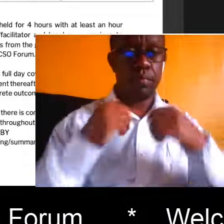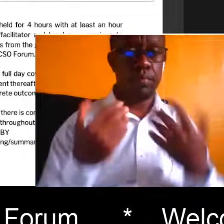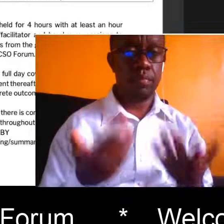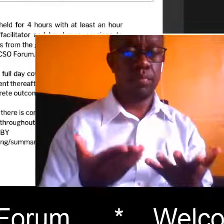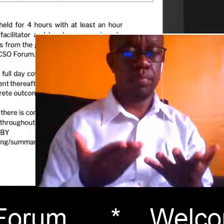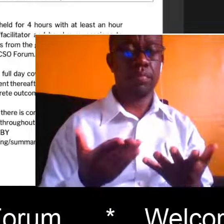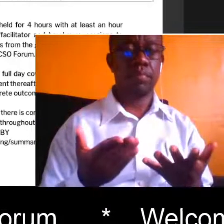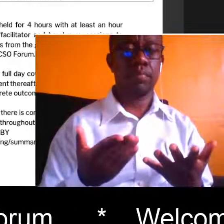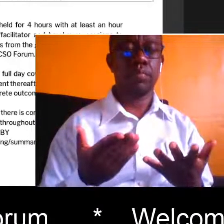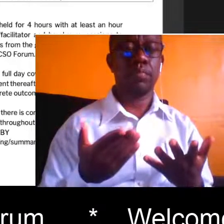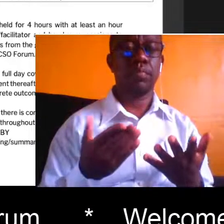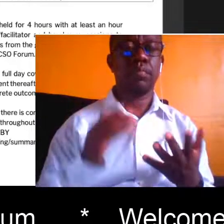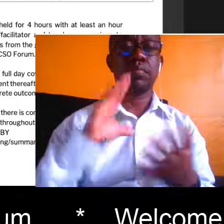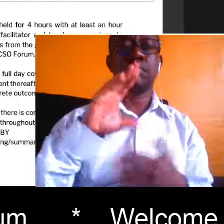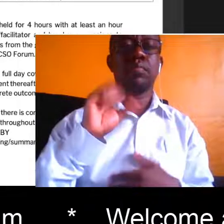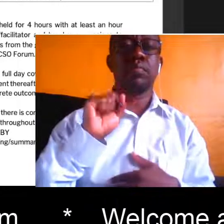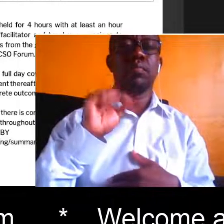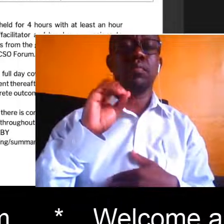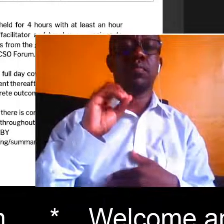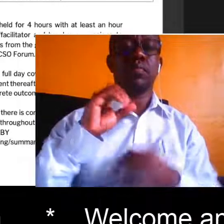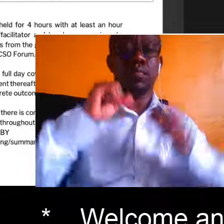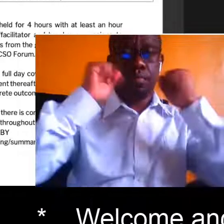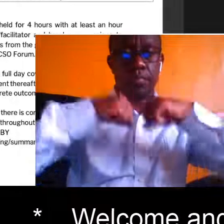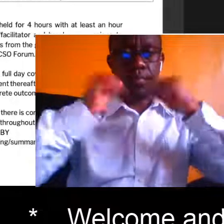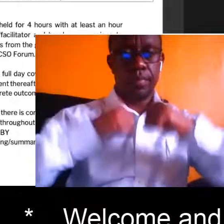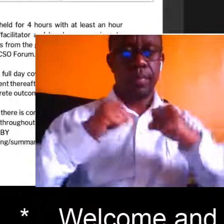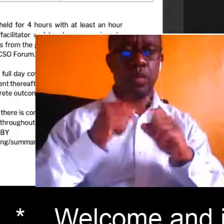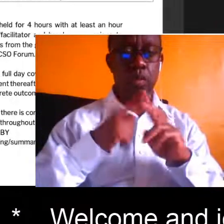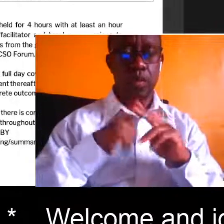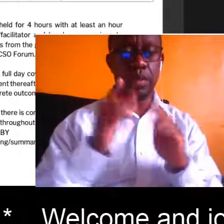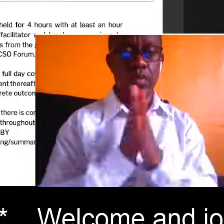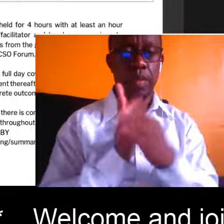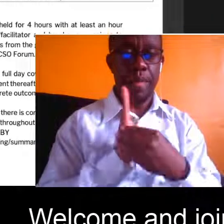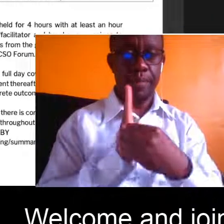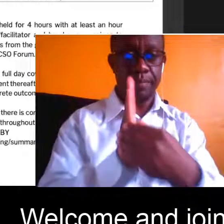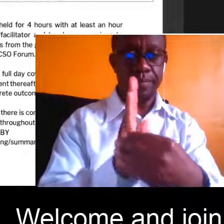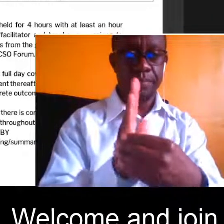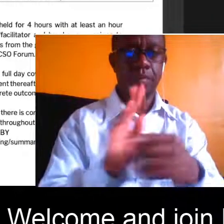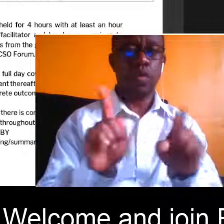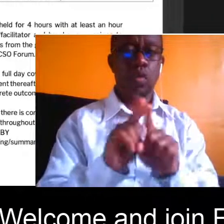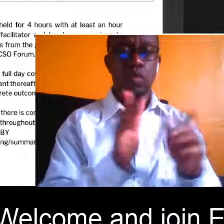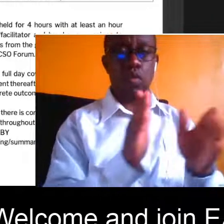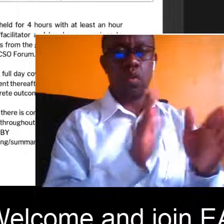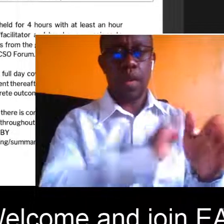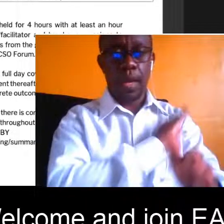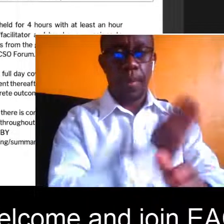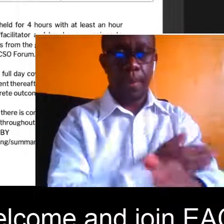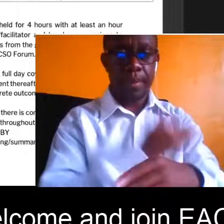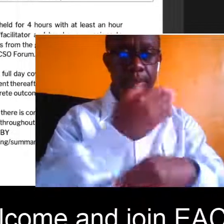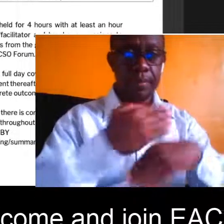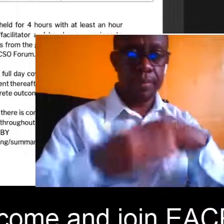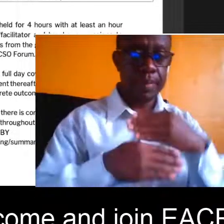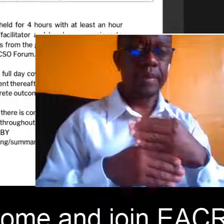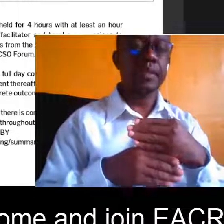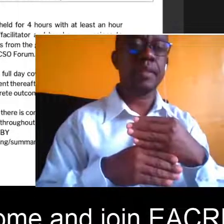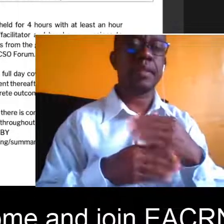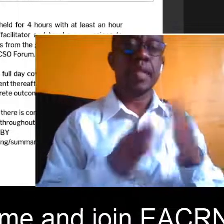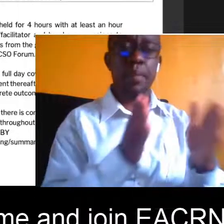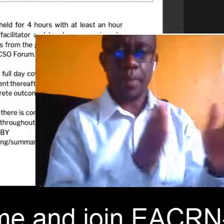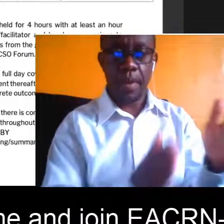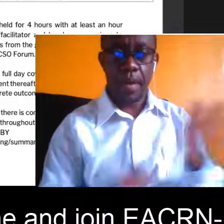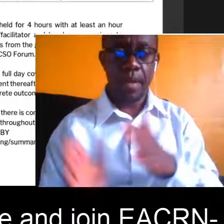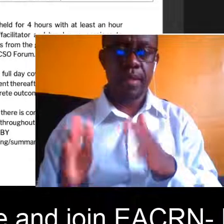to begin thinking about the leadership and strategic planning, including capacity building development, and the